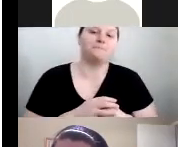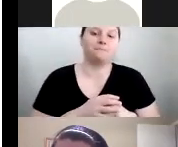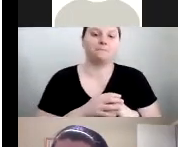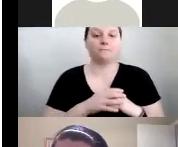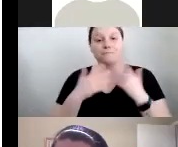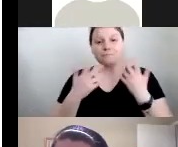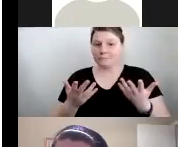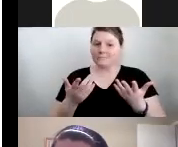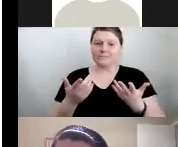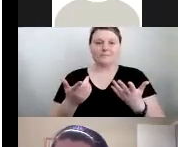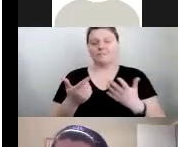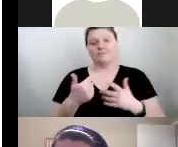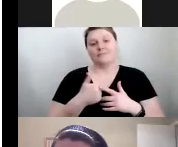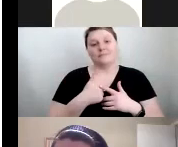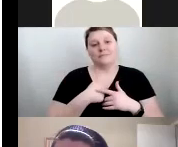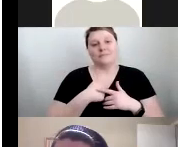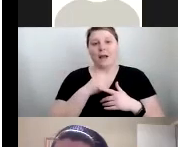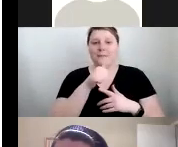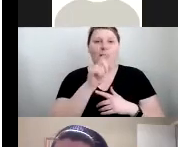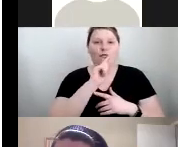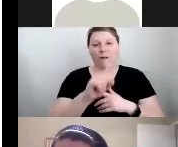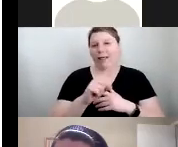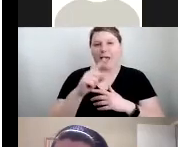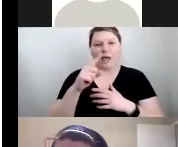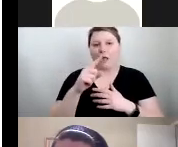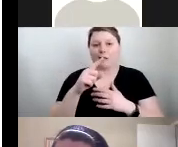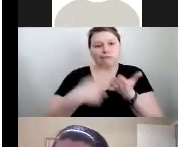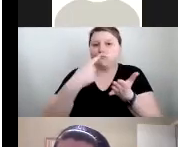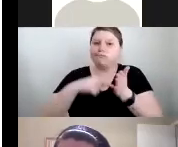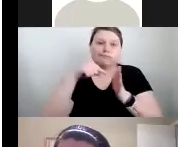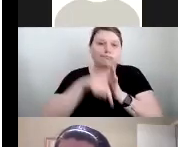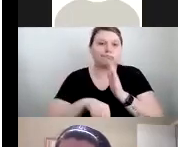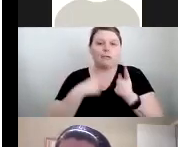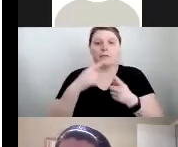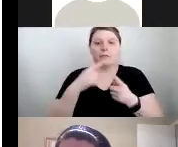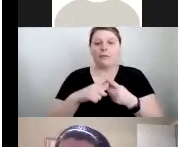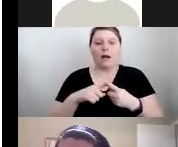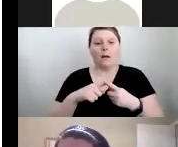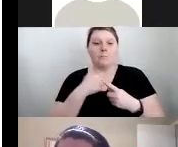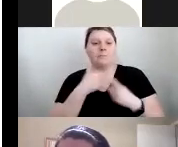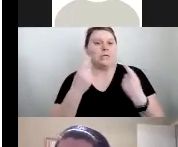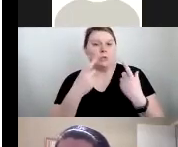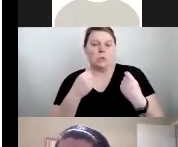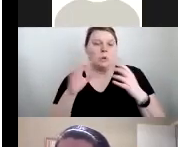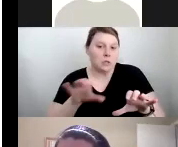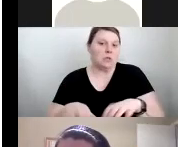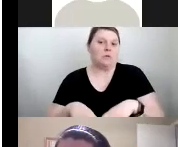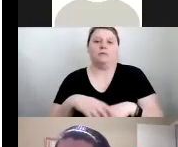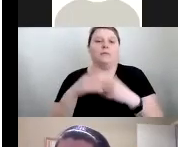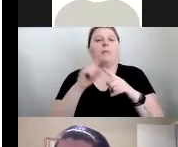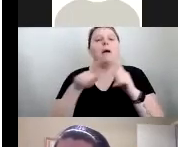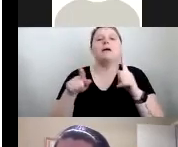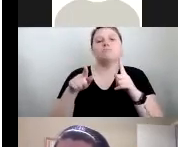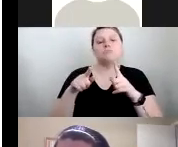I'm not going to give a whole lot about what I do. I think Christine touched upon it a little bit, so I'm not going to make you endure a lot of slides on that. But just to give